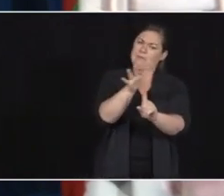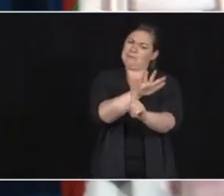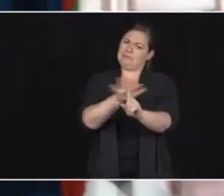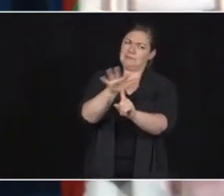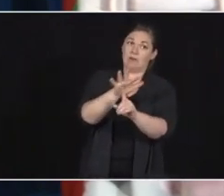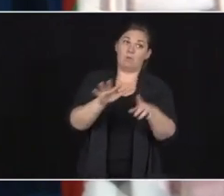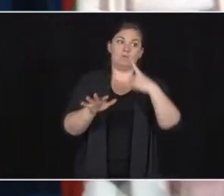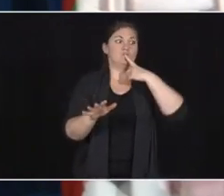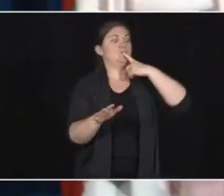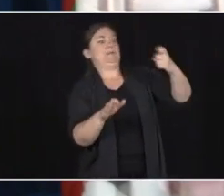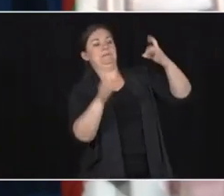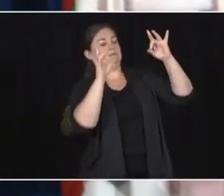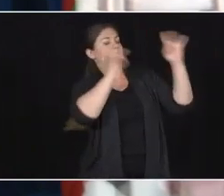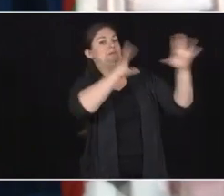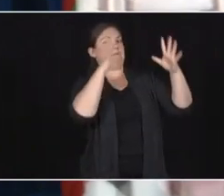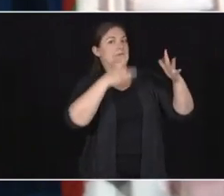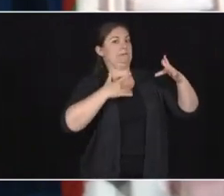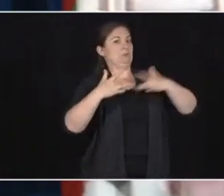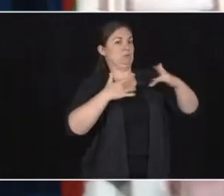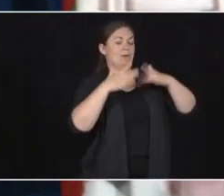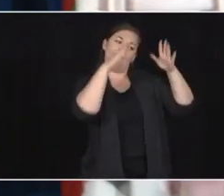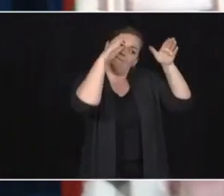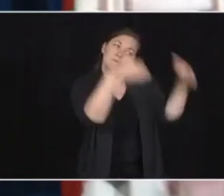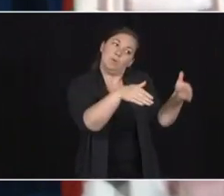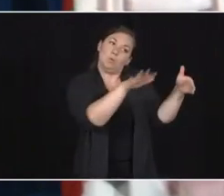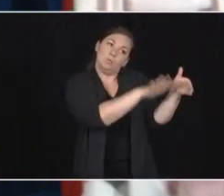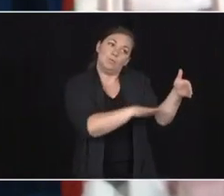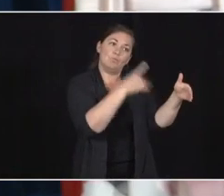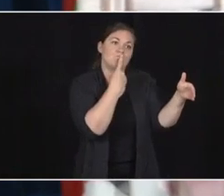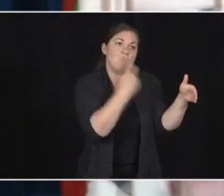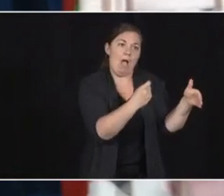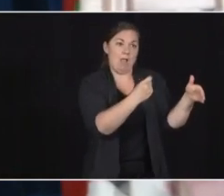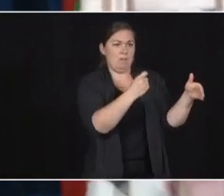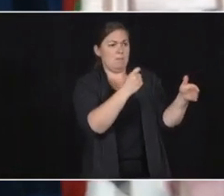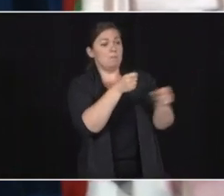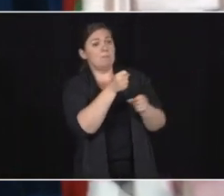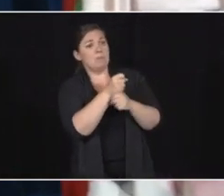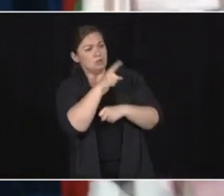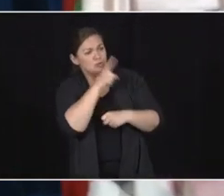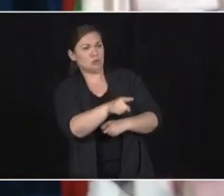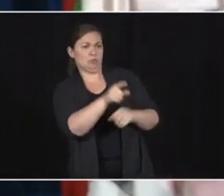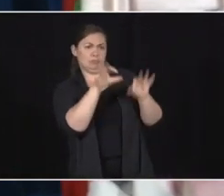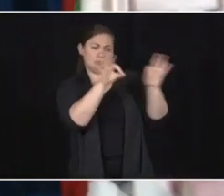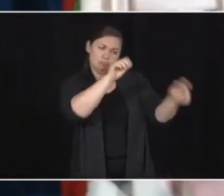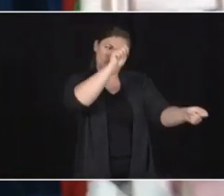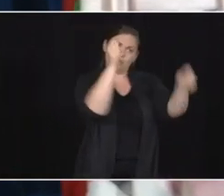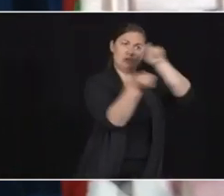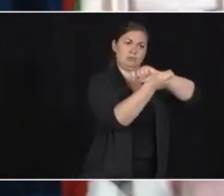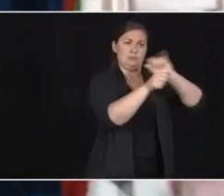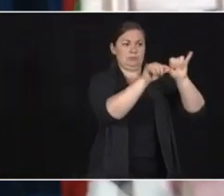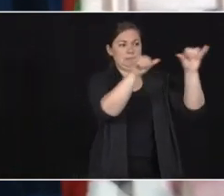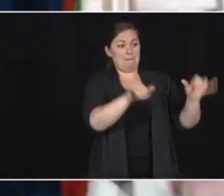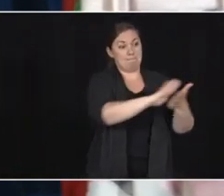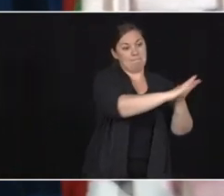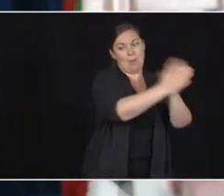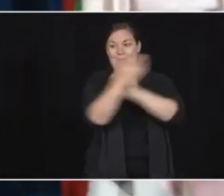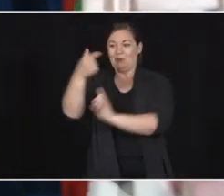And we're going to do everything we can to make sure we get all those red ones back into the green area. Next